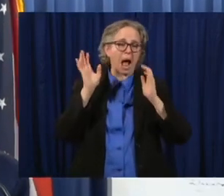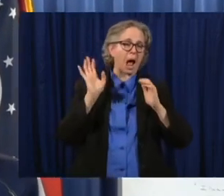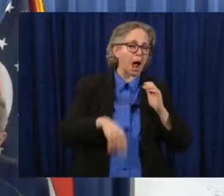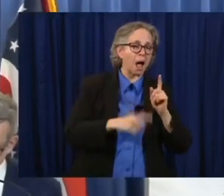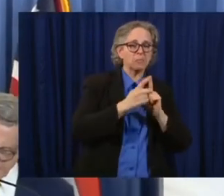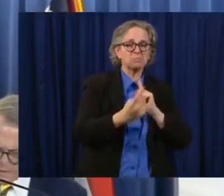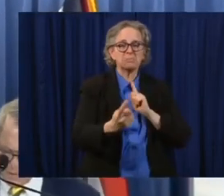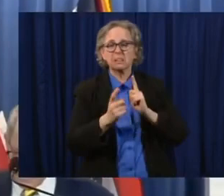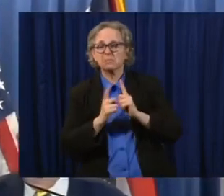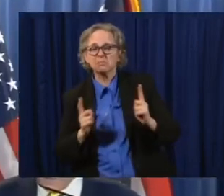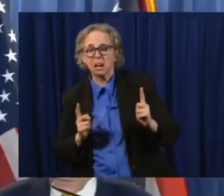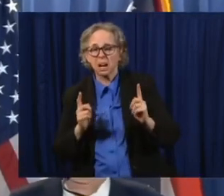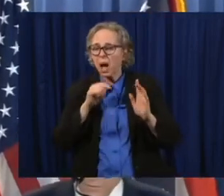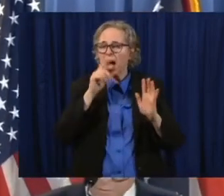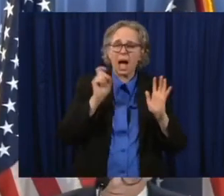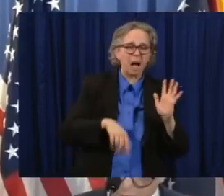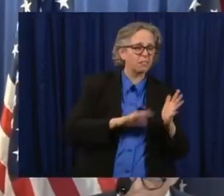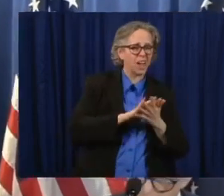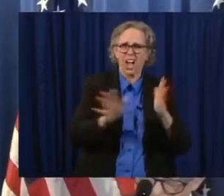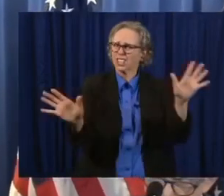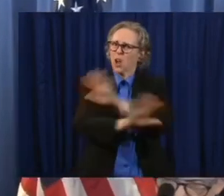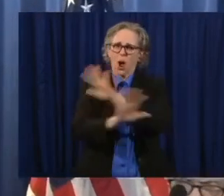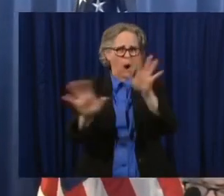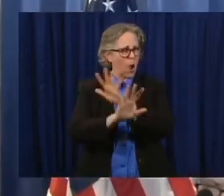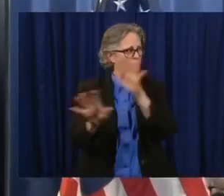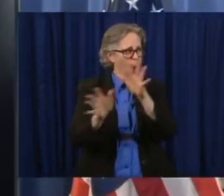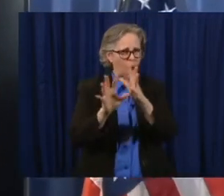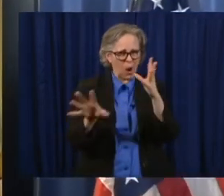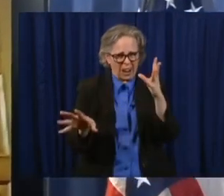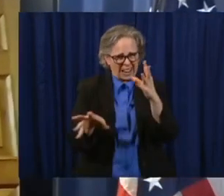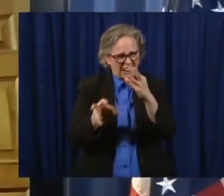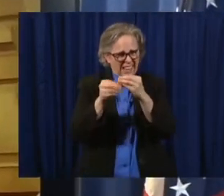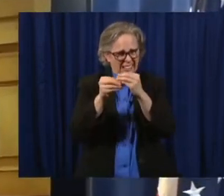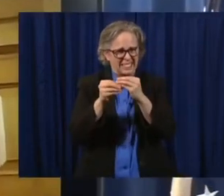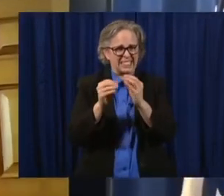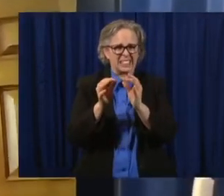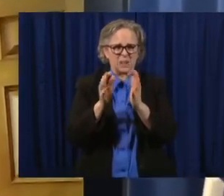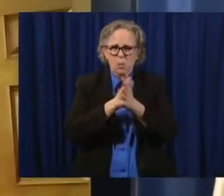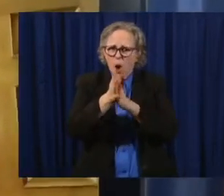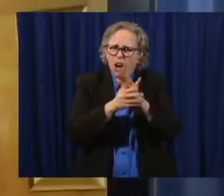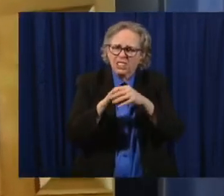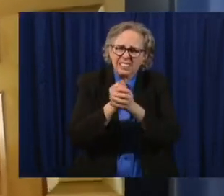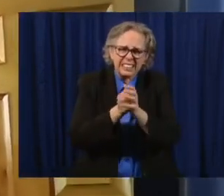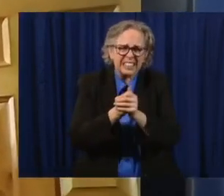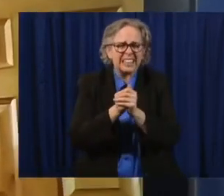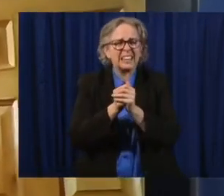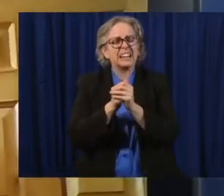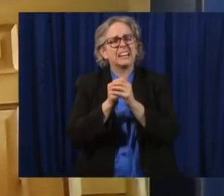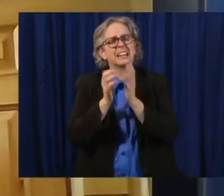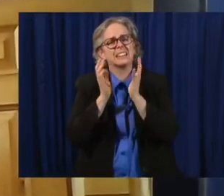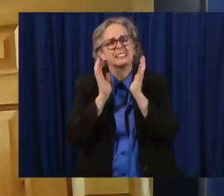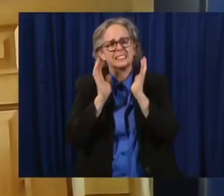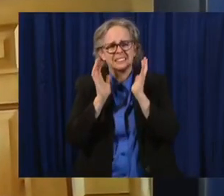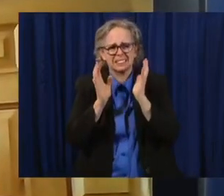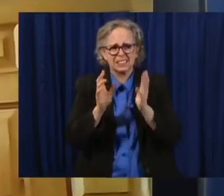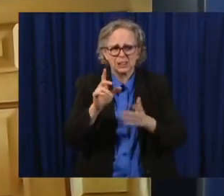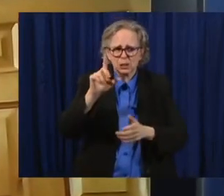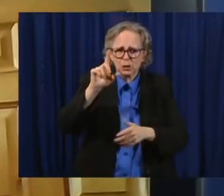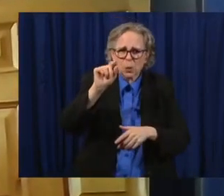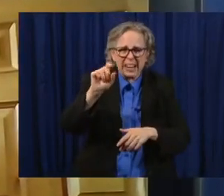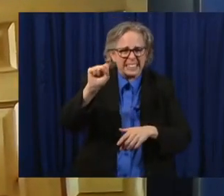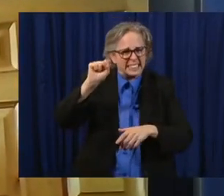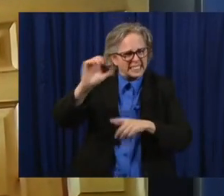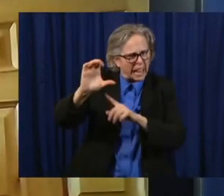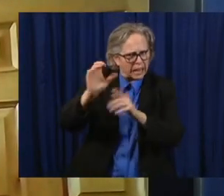frequently and doing a good job with that, really washing their hands for 20 seconds when they do so with soap and water, to clean and